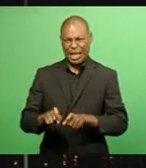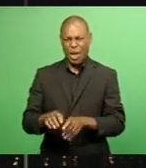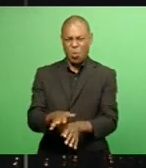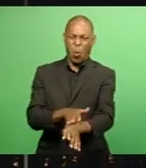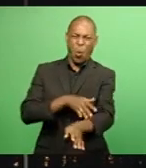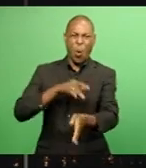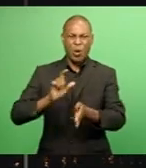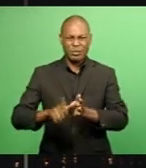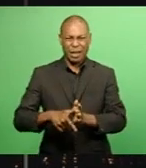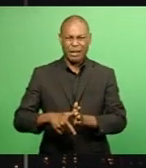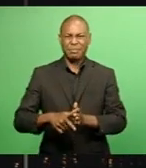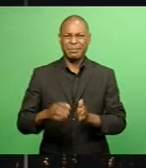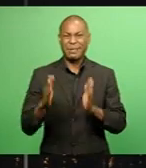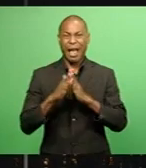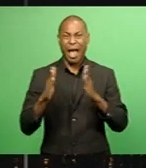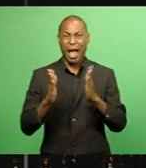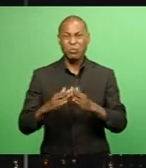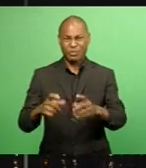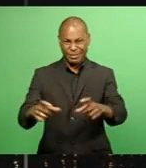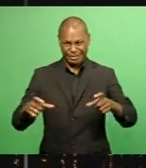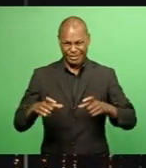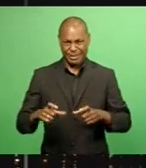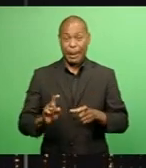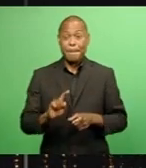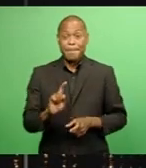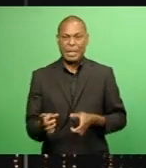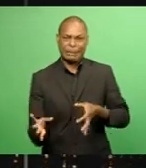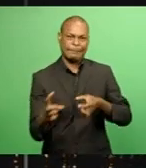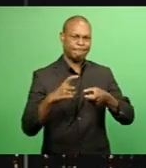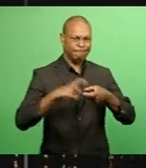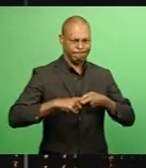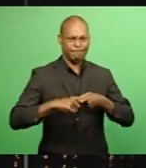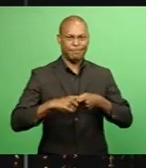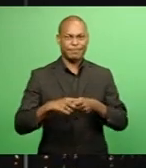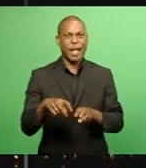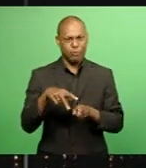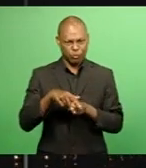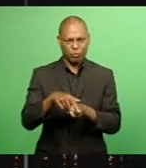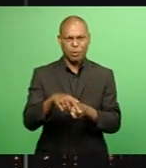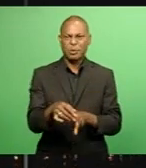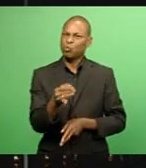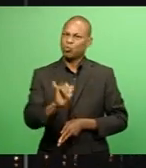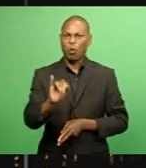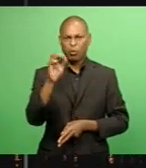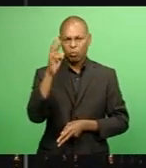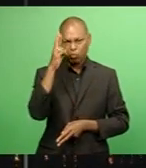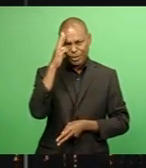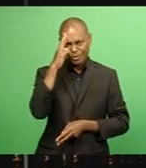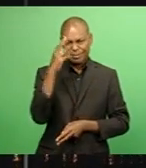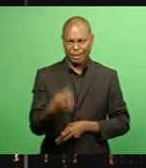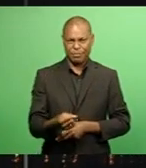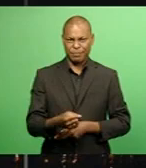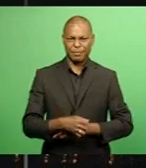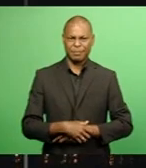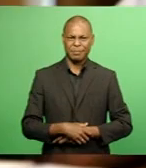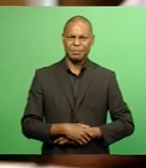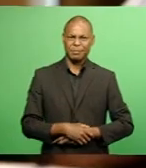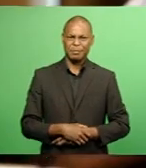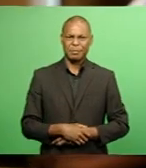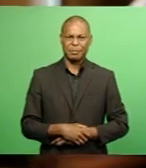their original ties, Nandronga continues to come in the limelight for the wrong reasons. Saneni Boila